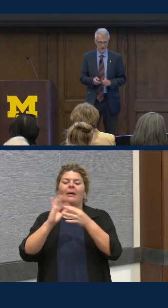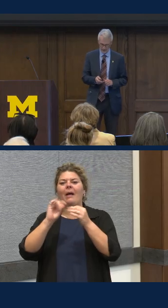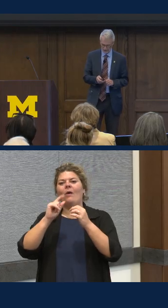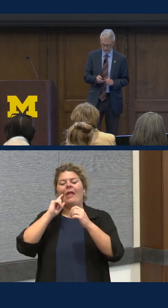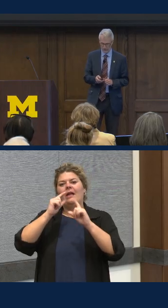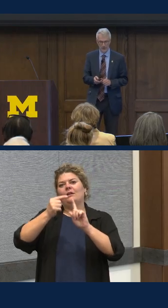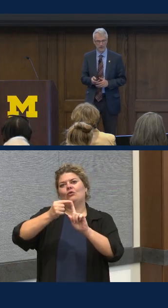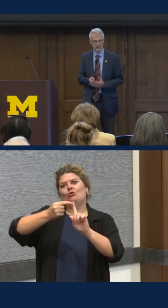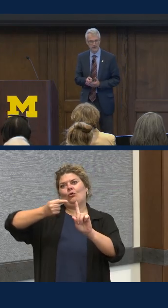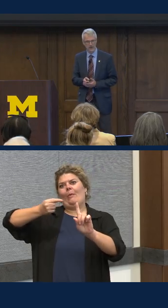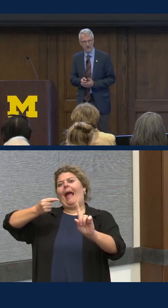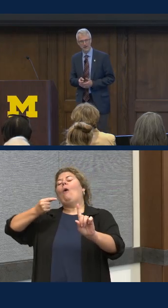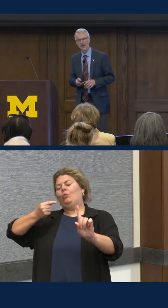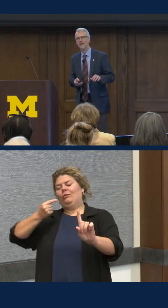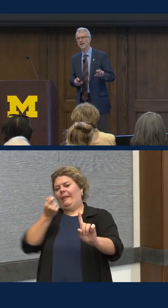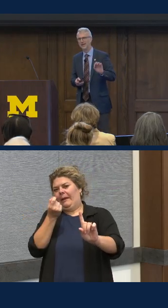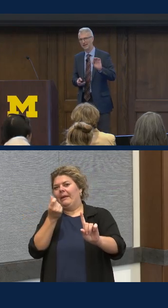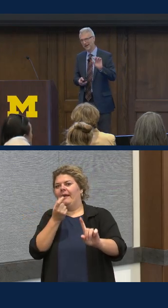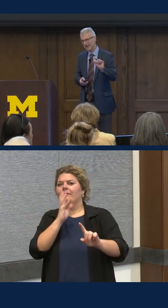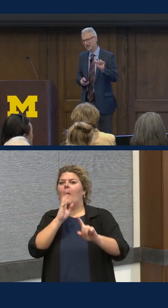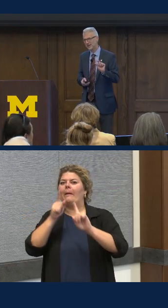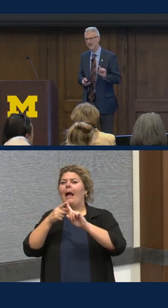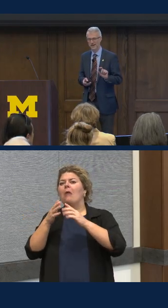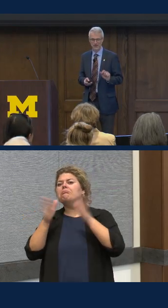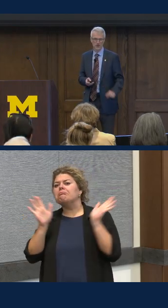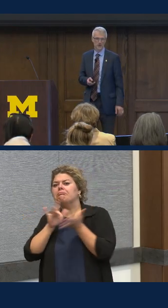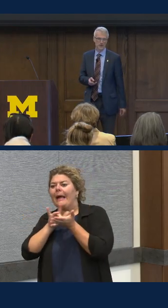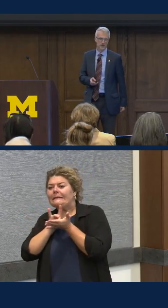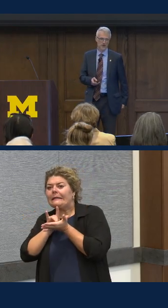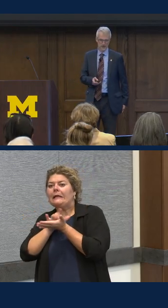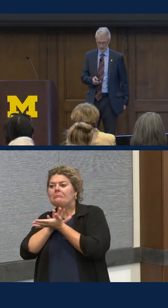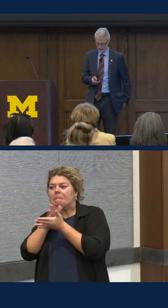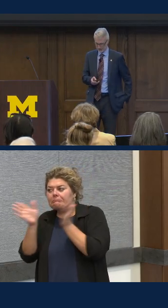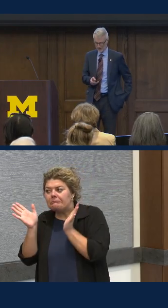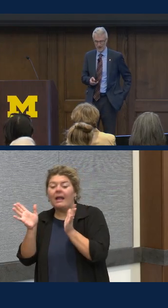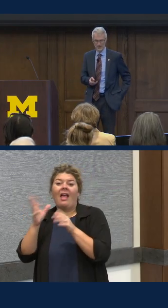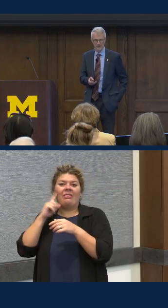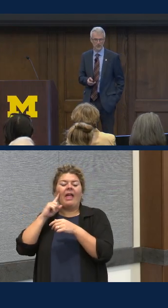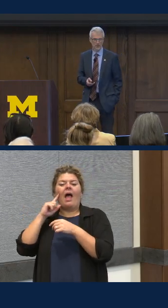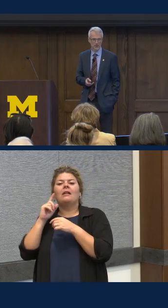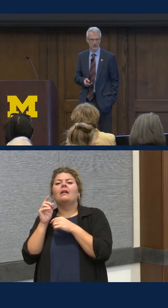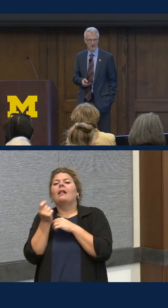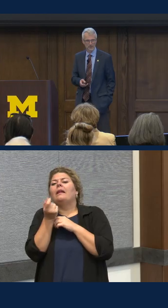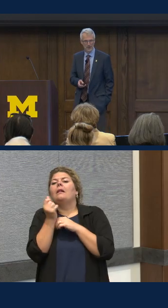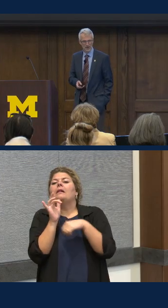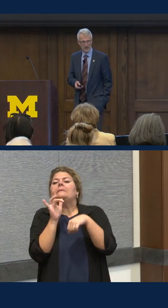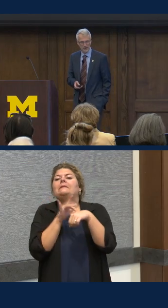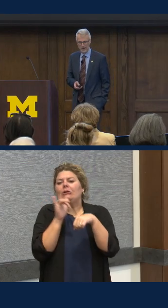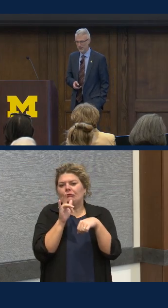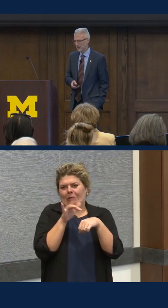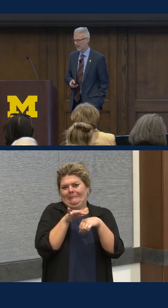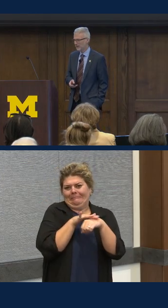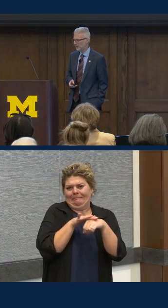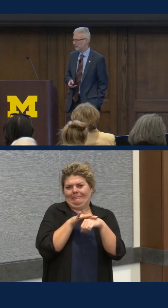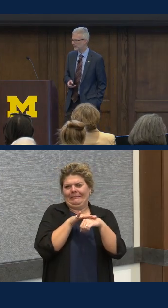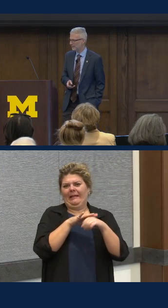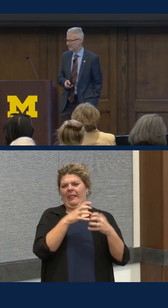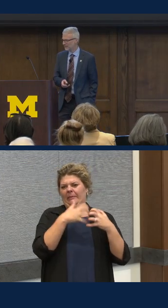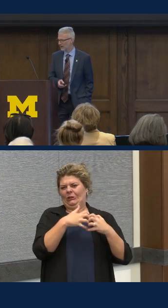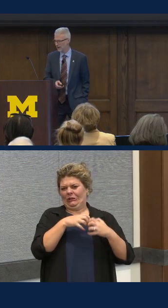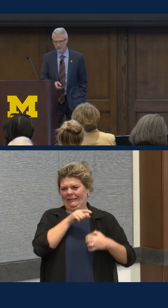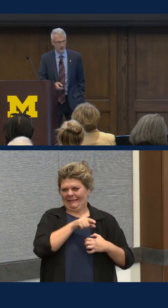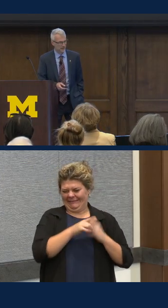broader context of medicine, and then a little taste of what we do under the hood of these scanners at one point. And I'm going